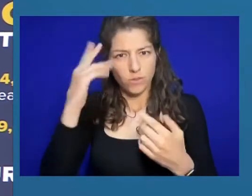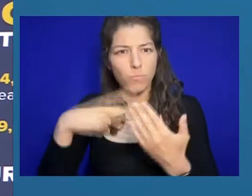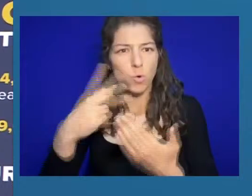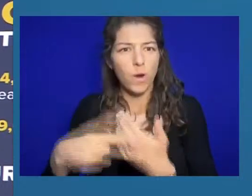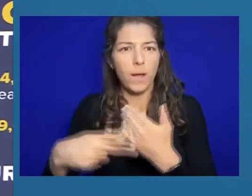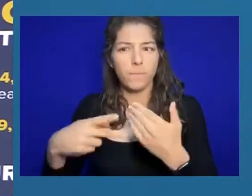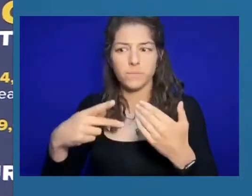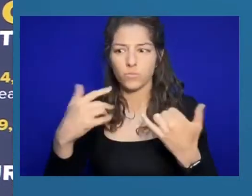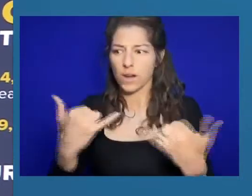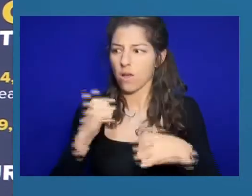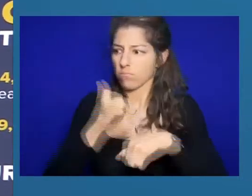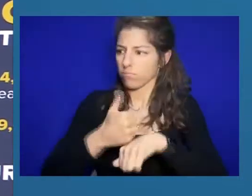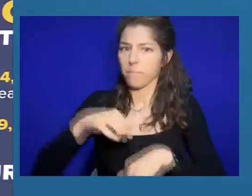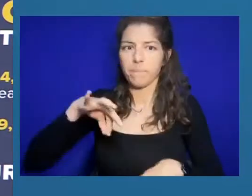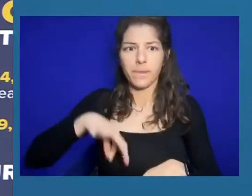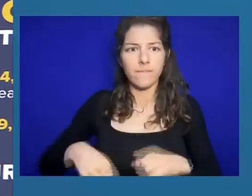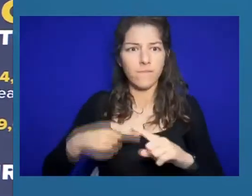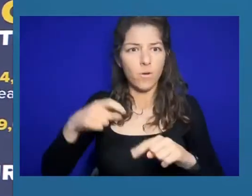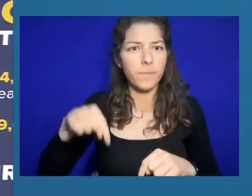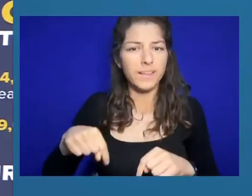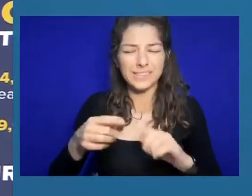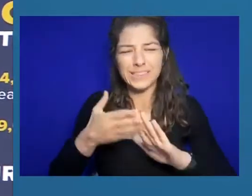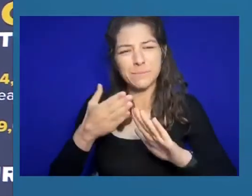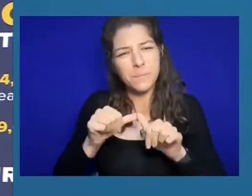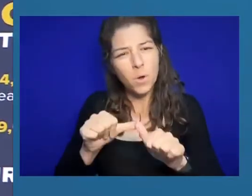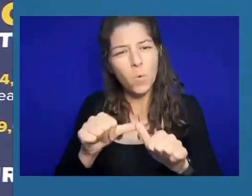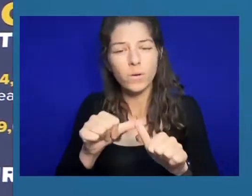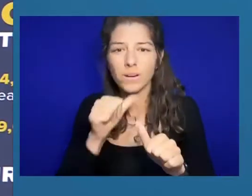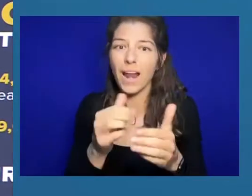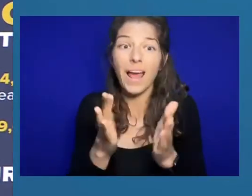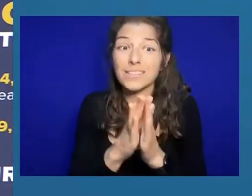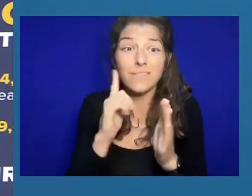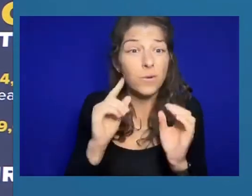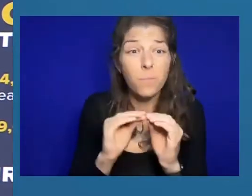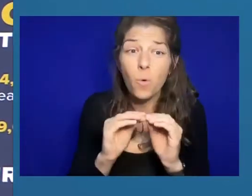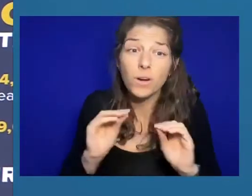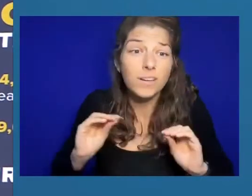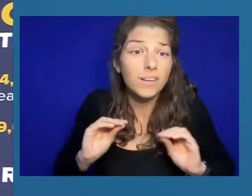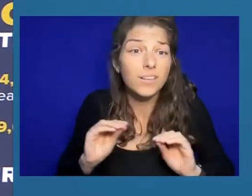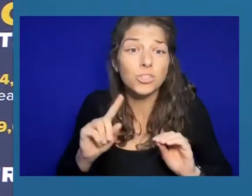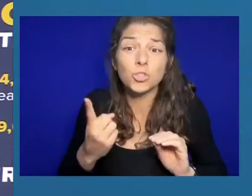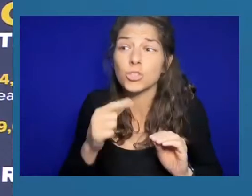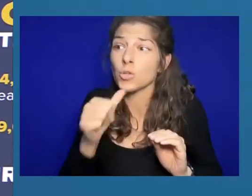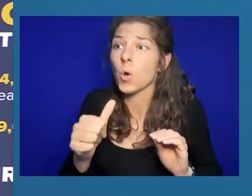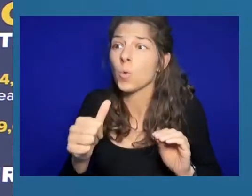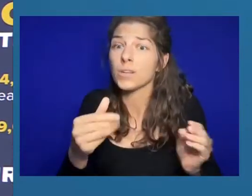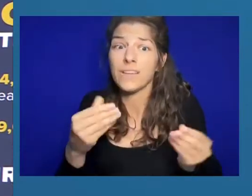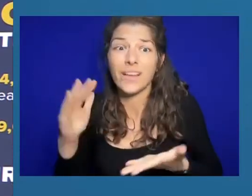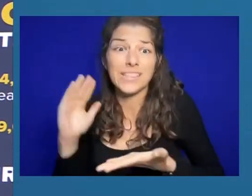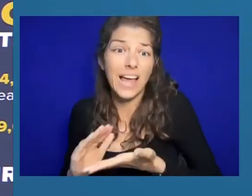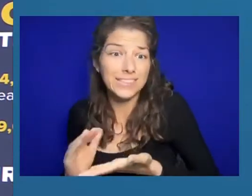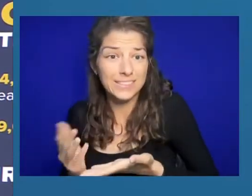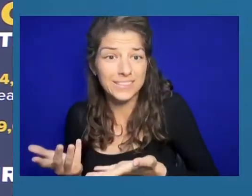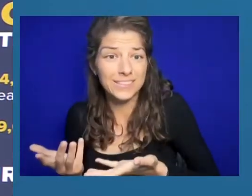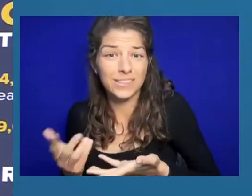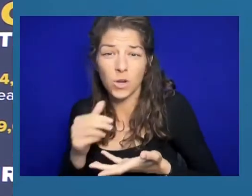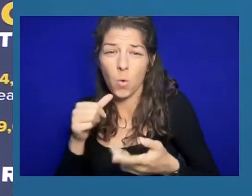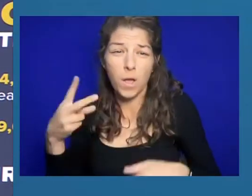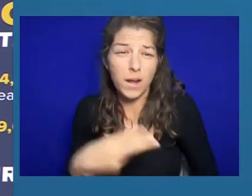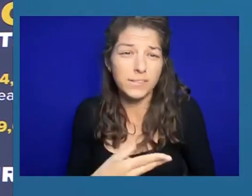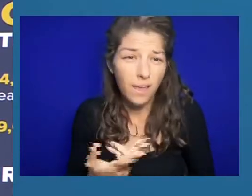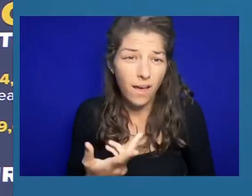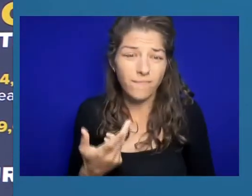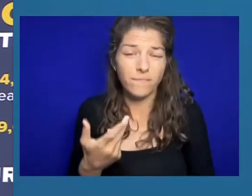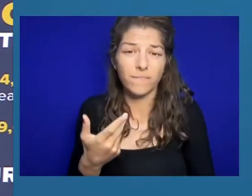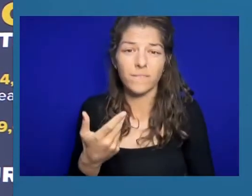that we benefit from. We want to keep them going. We're not asking for more. Just don't give us less. Don't cut us off.